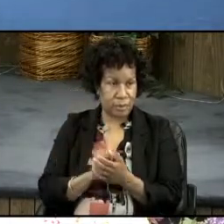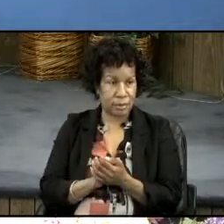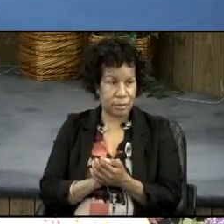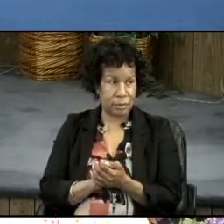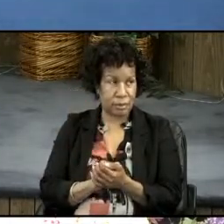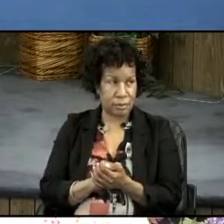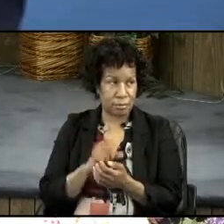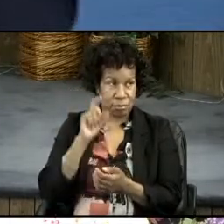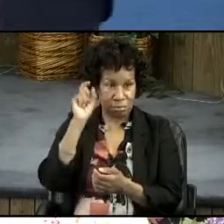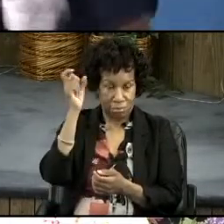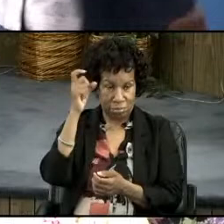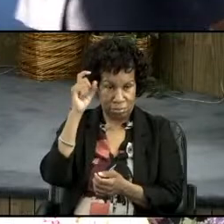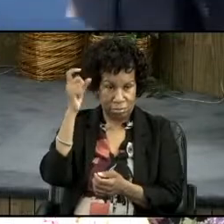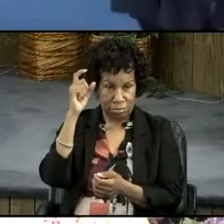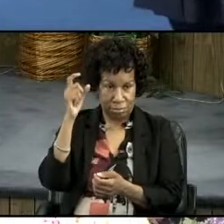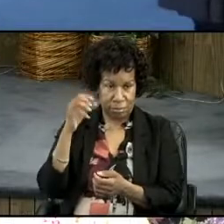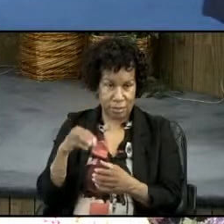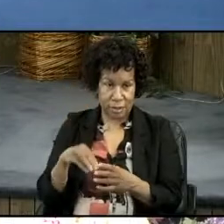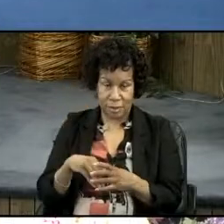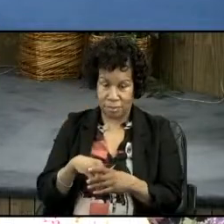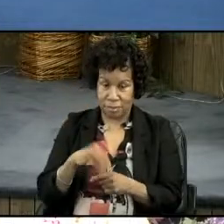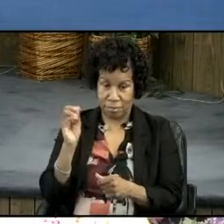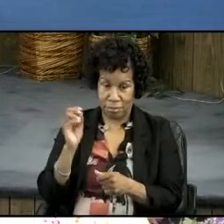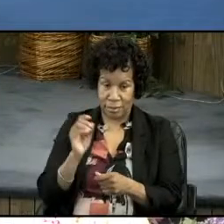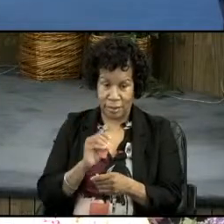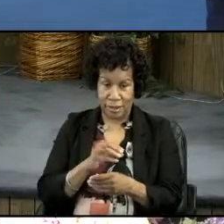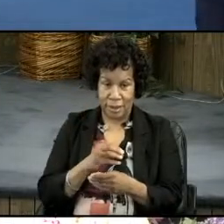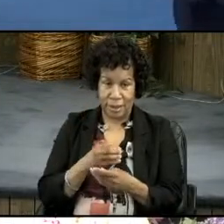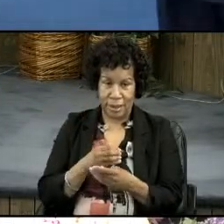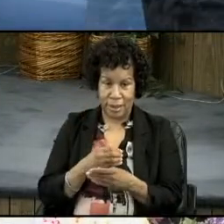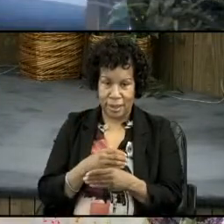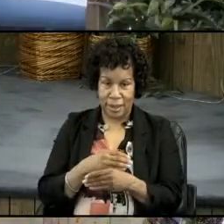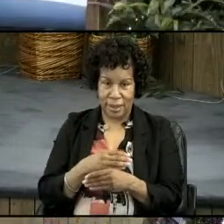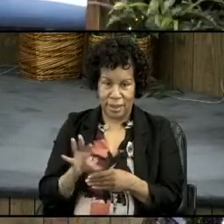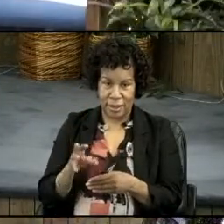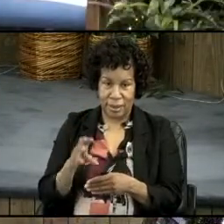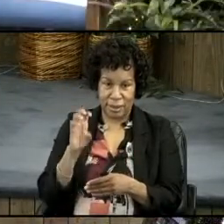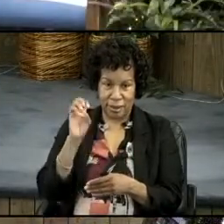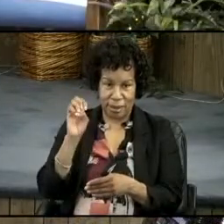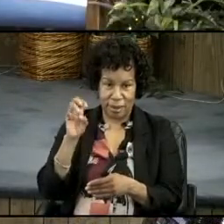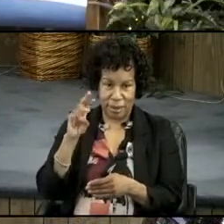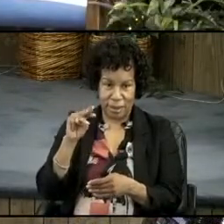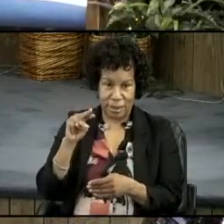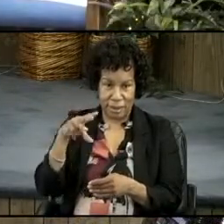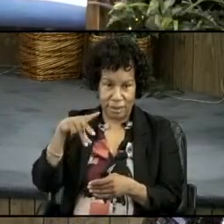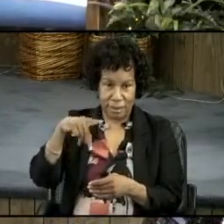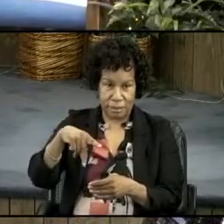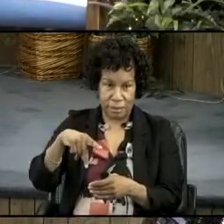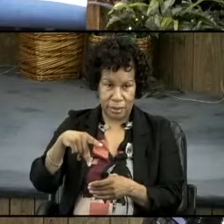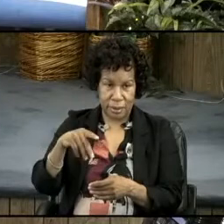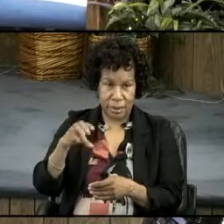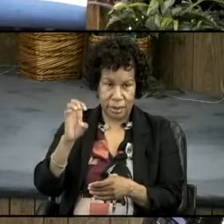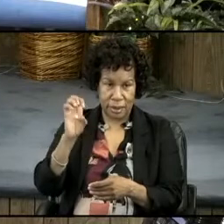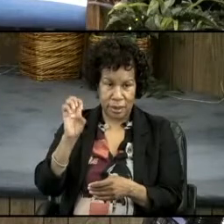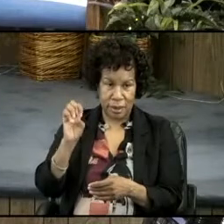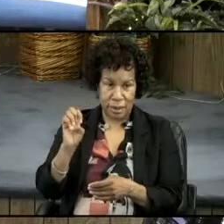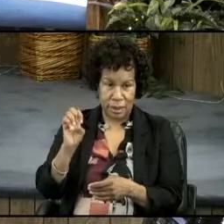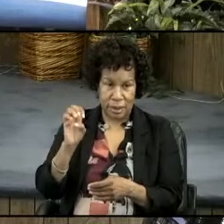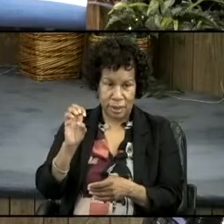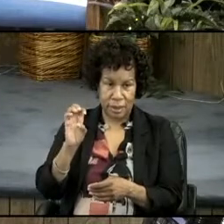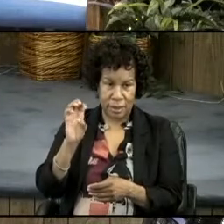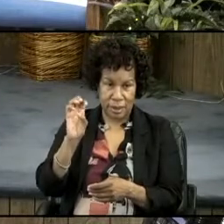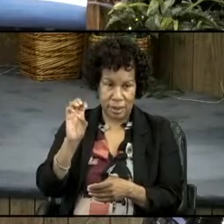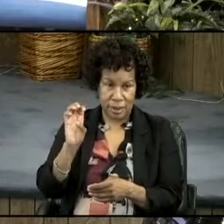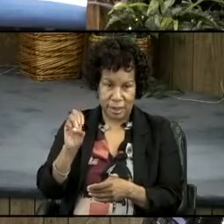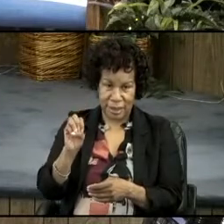nothing on the inside. Oh, I wish I had a witness up in here. And And you know it. It's your scariest thing.